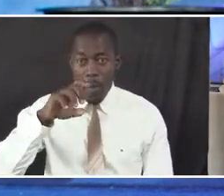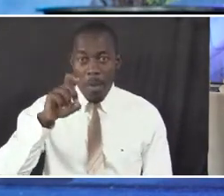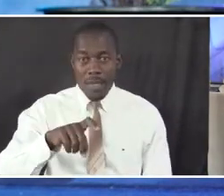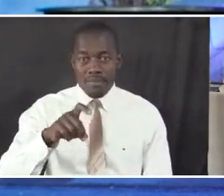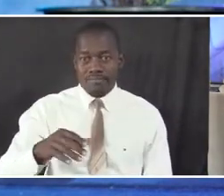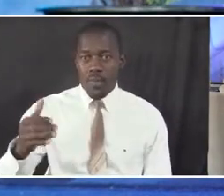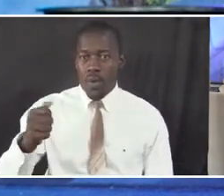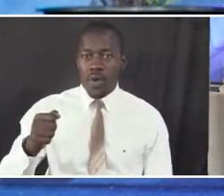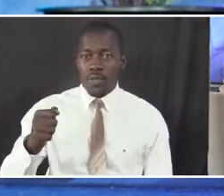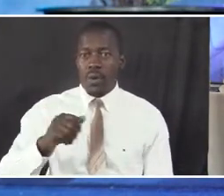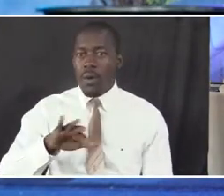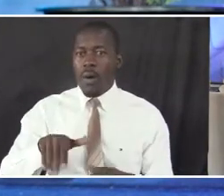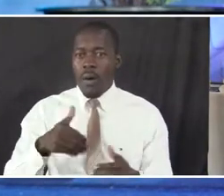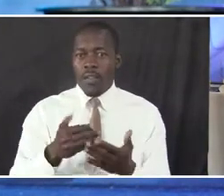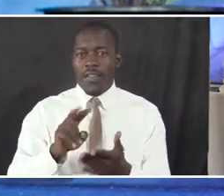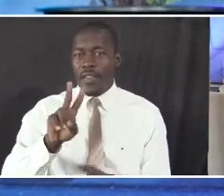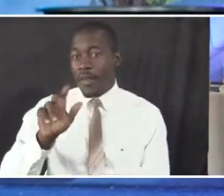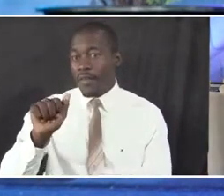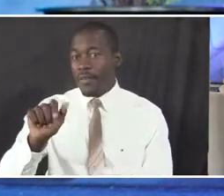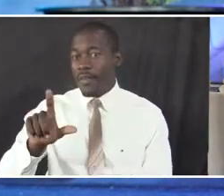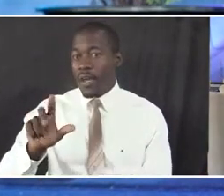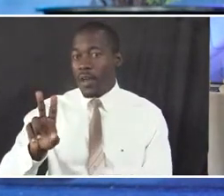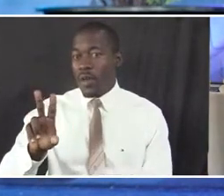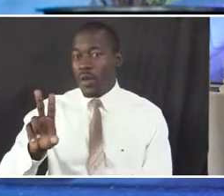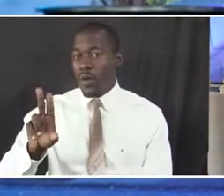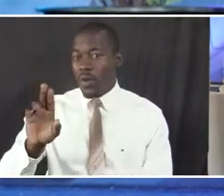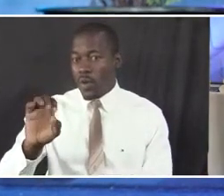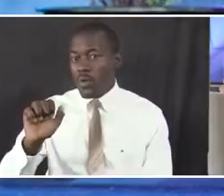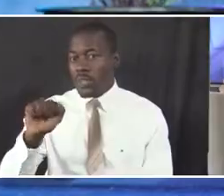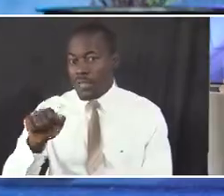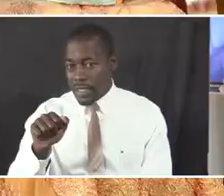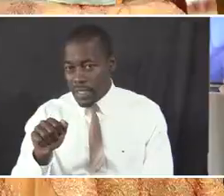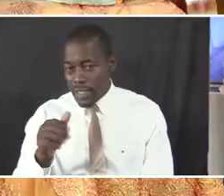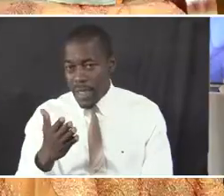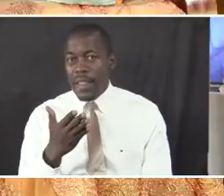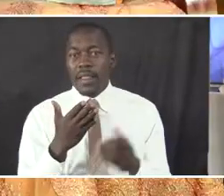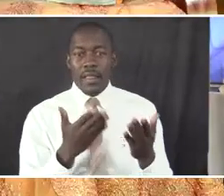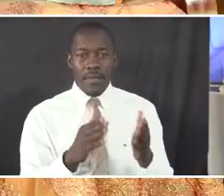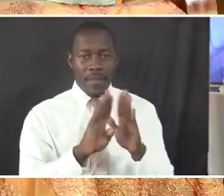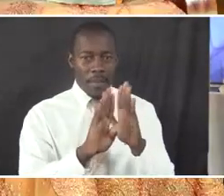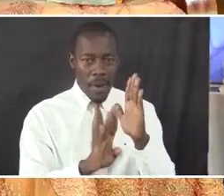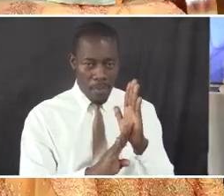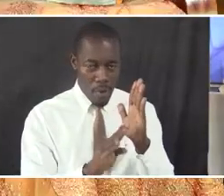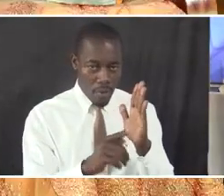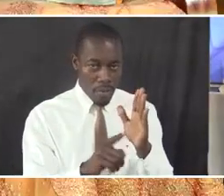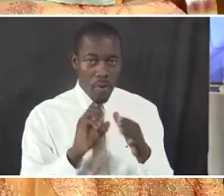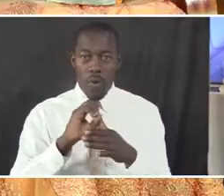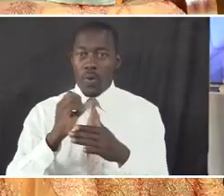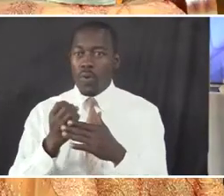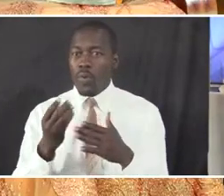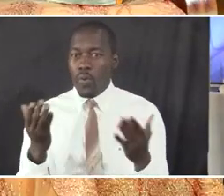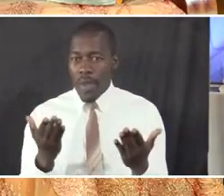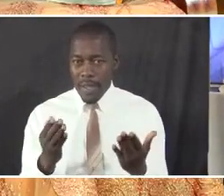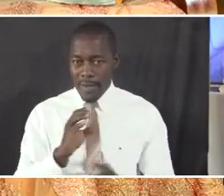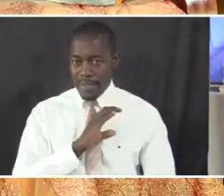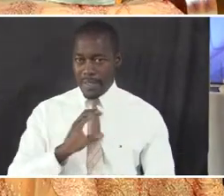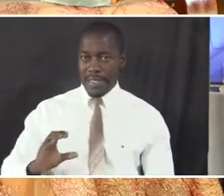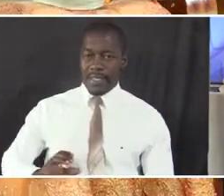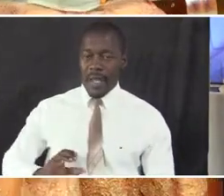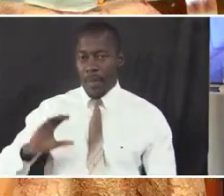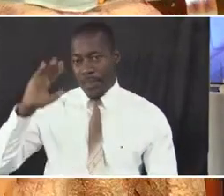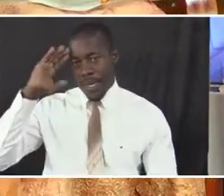the morals that is actually espoused in the Bible or in the Christian